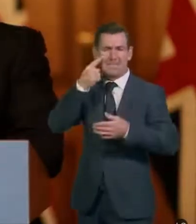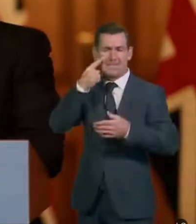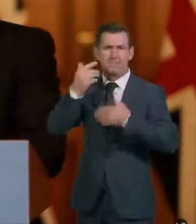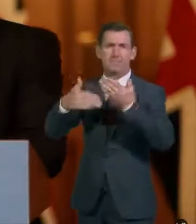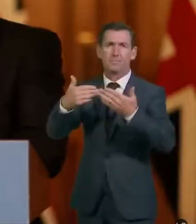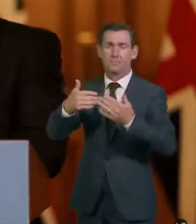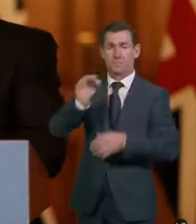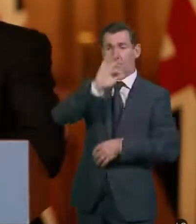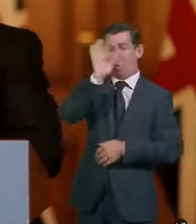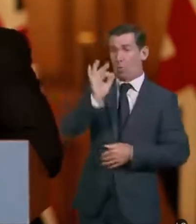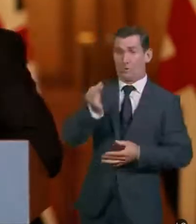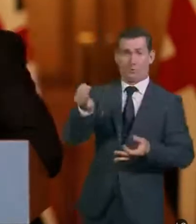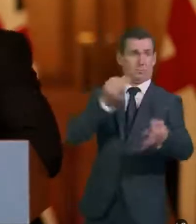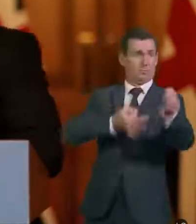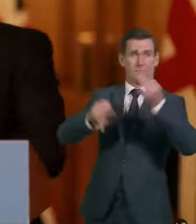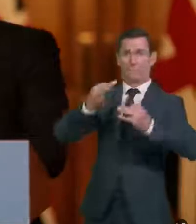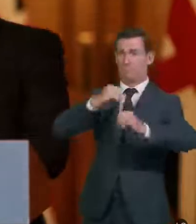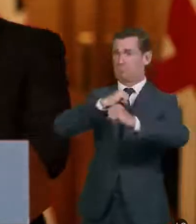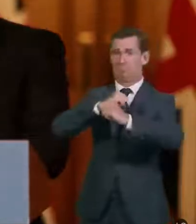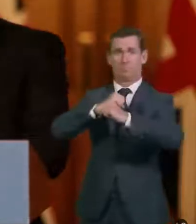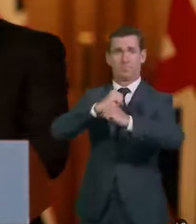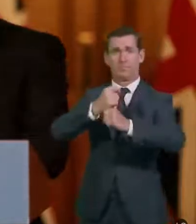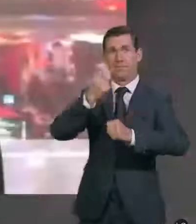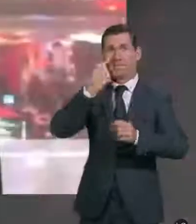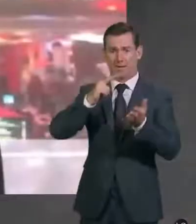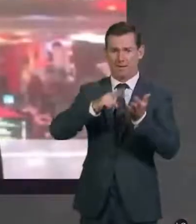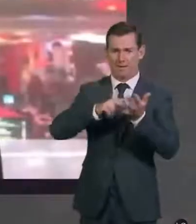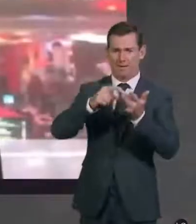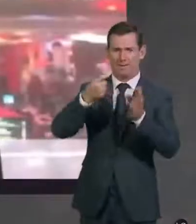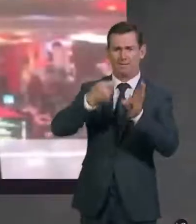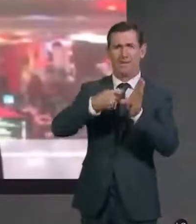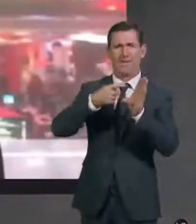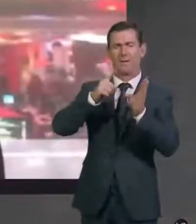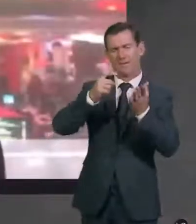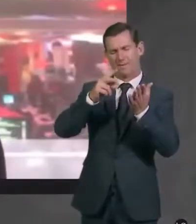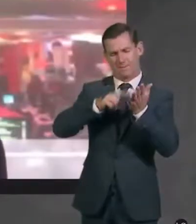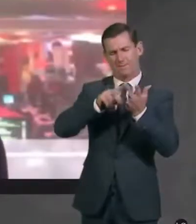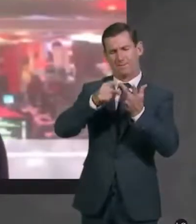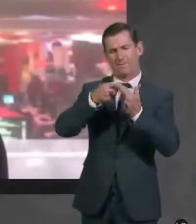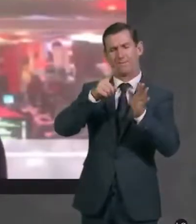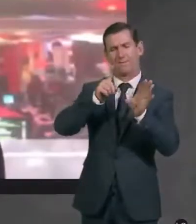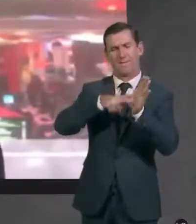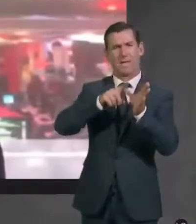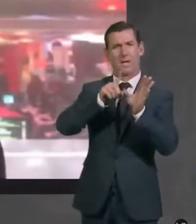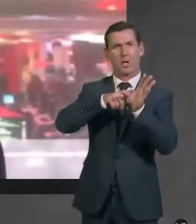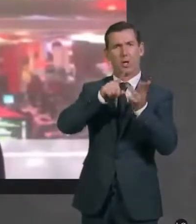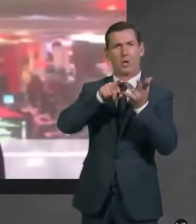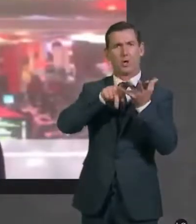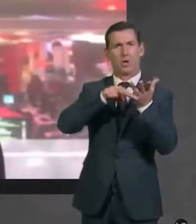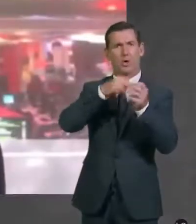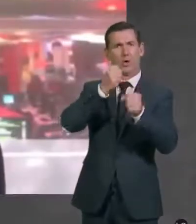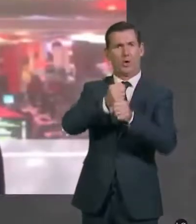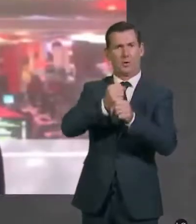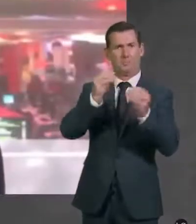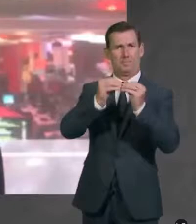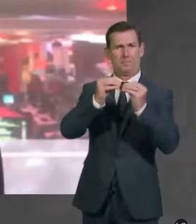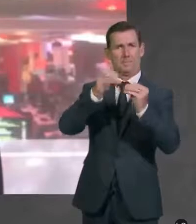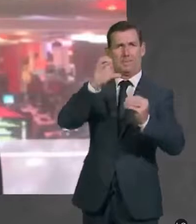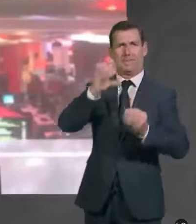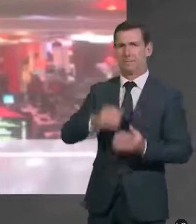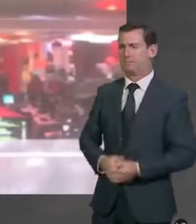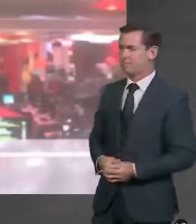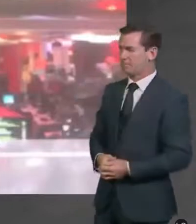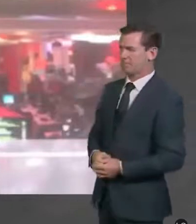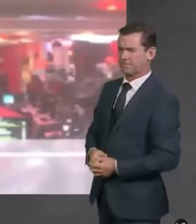To Vicky Young, please, from the BBC. Minister, you've just said that time is of the essence, but talks with local leaders